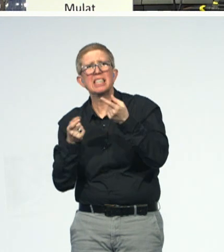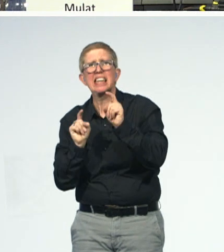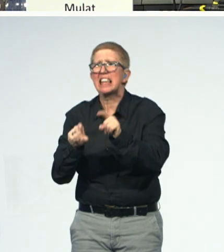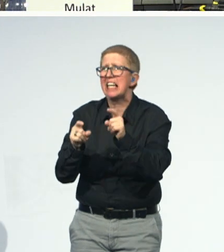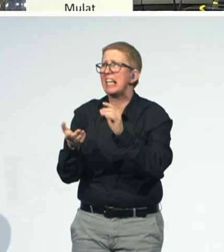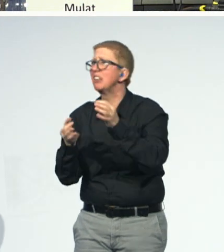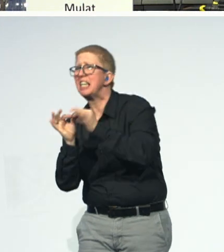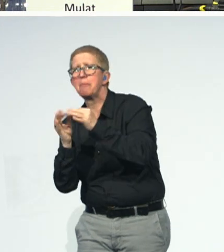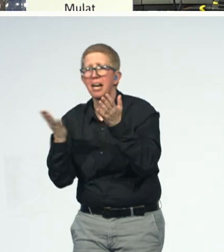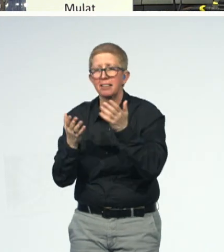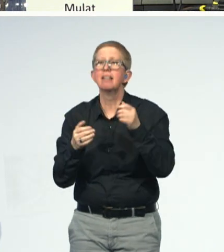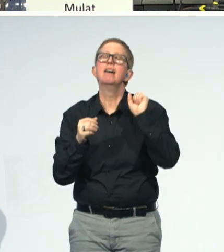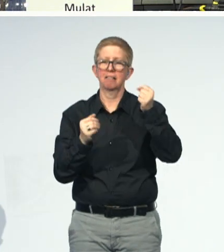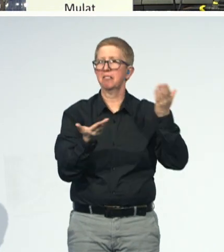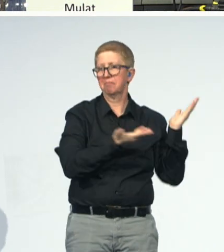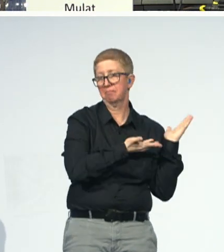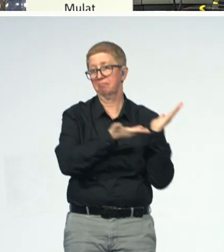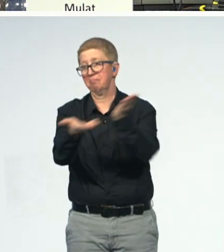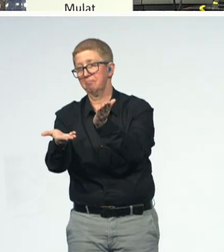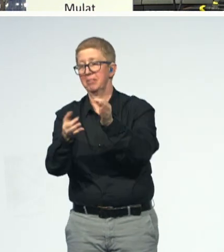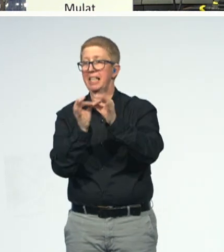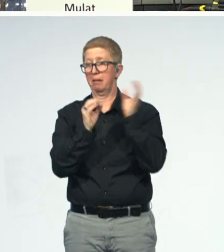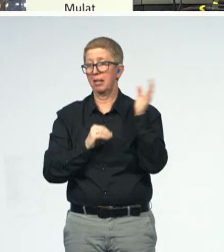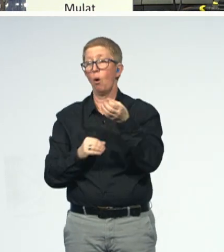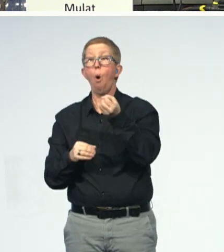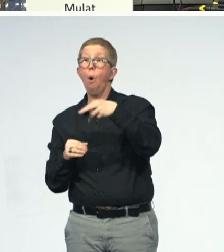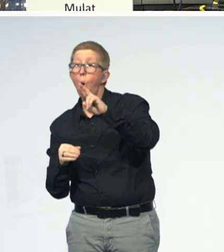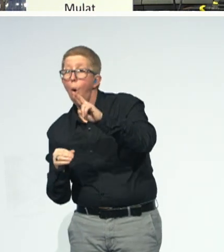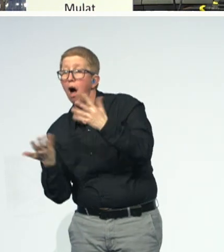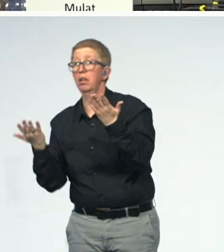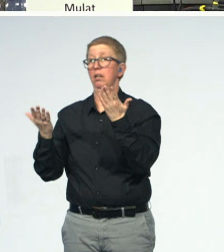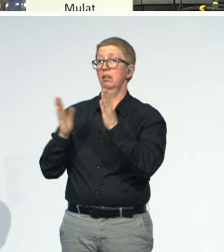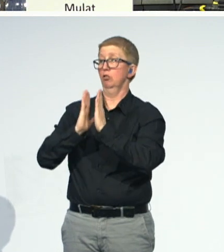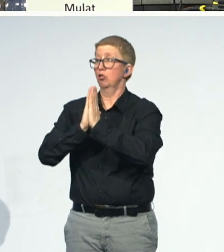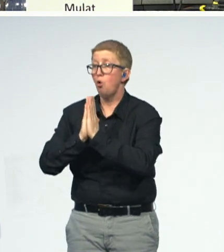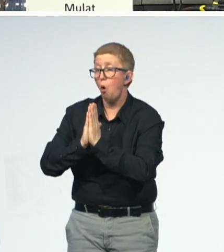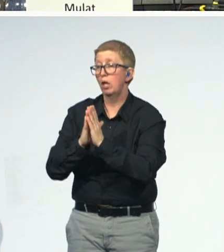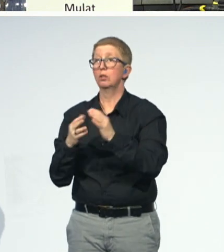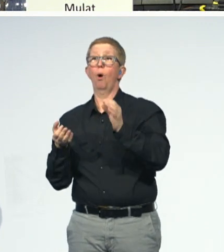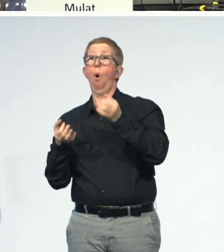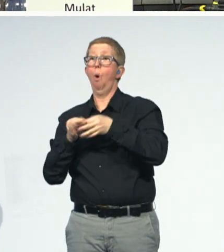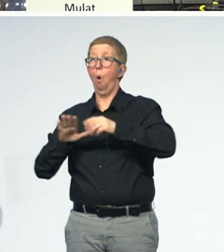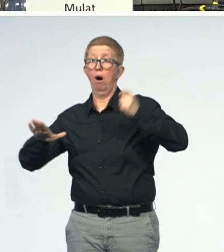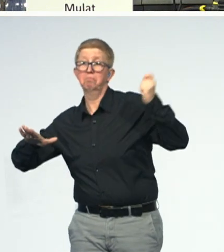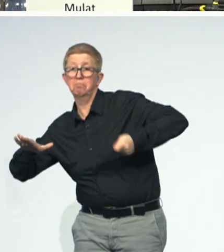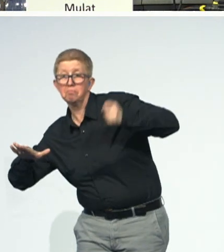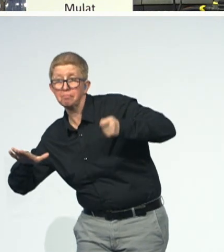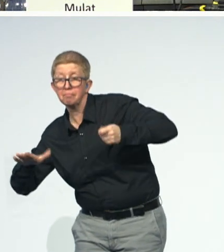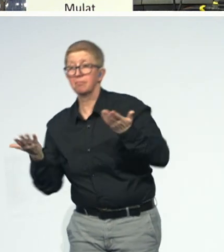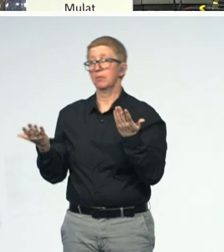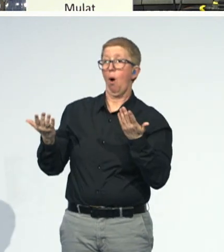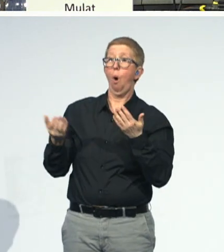religious settings, in court cases, and health centers, or